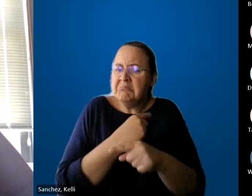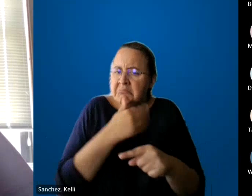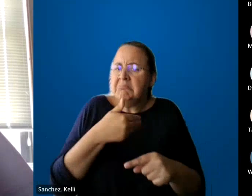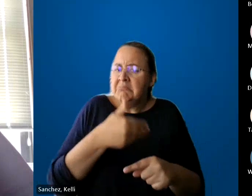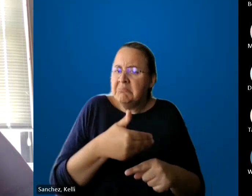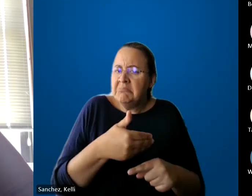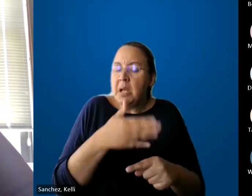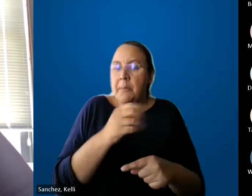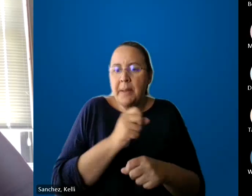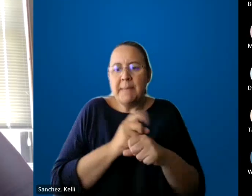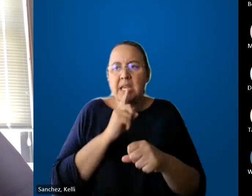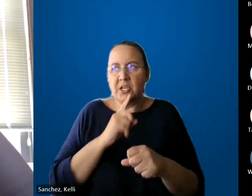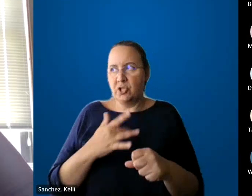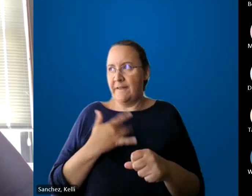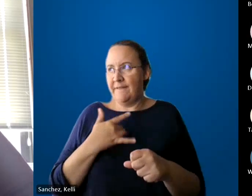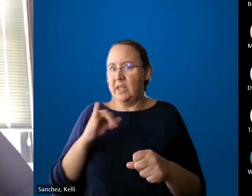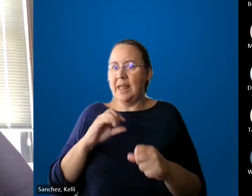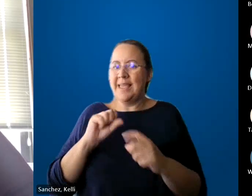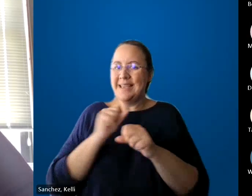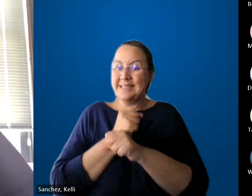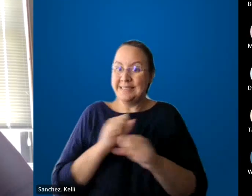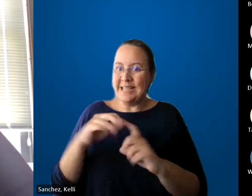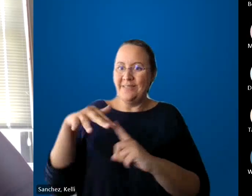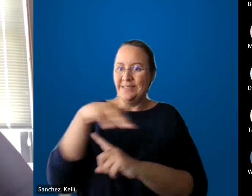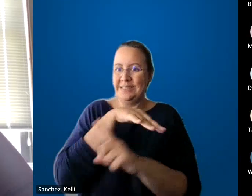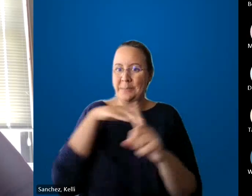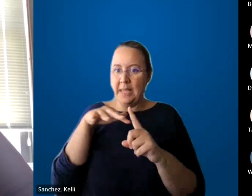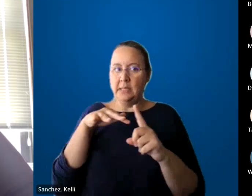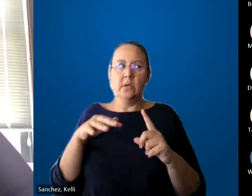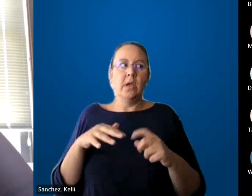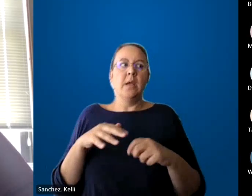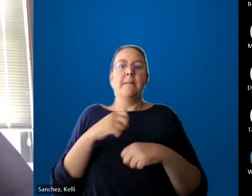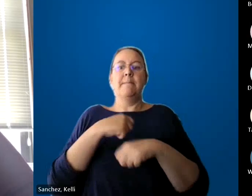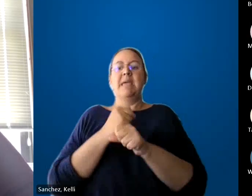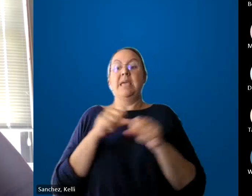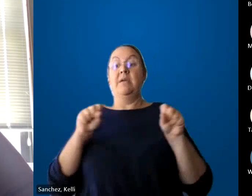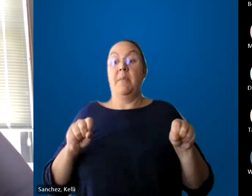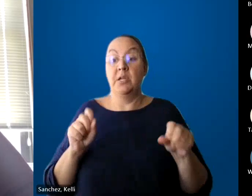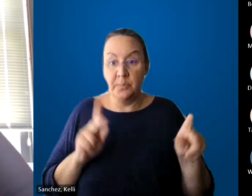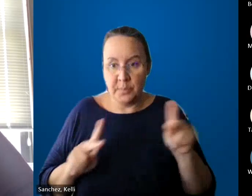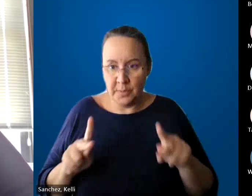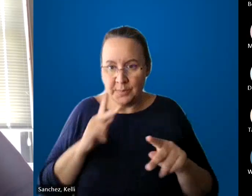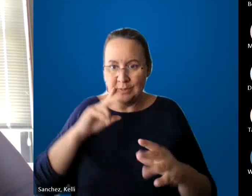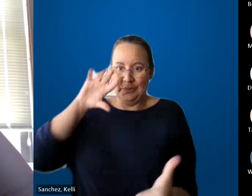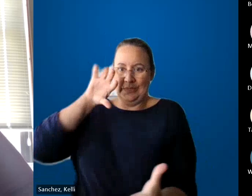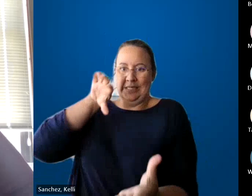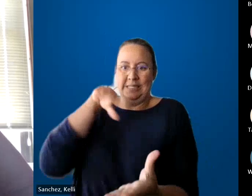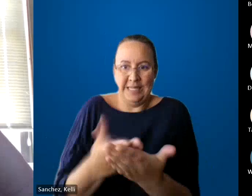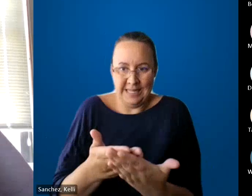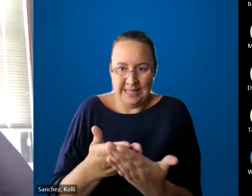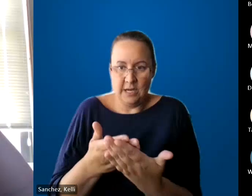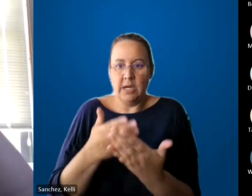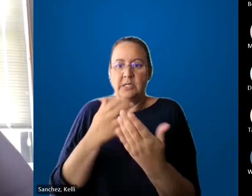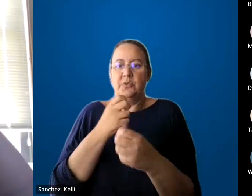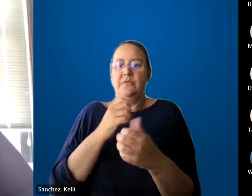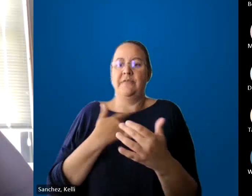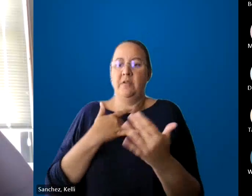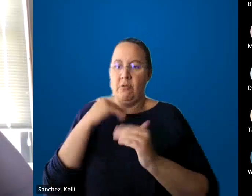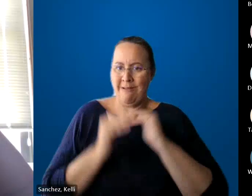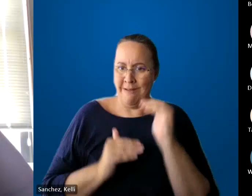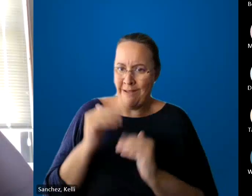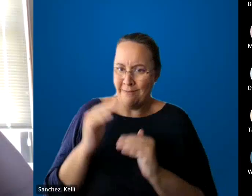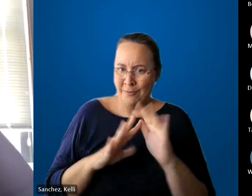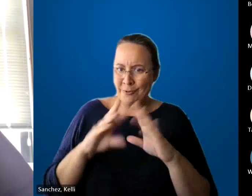just making it feel like a safe space, in the sense Mhm. of like literally making it possible for people to get there and to be comfortable in that